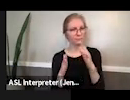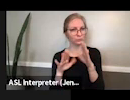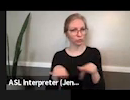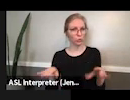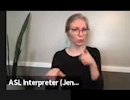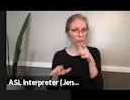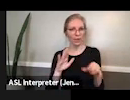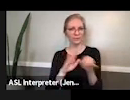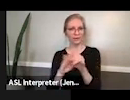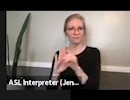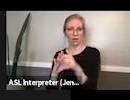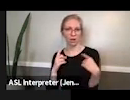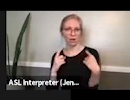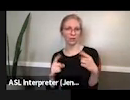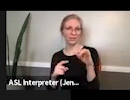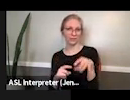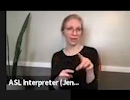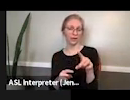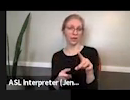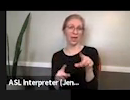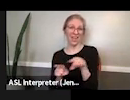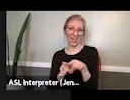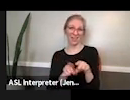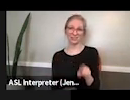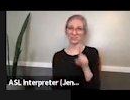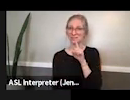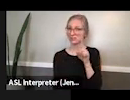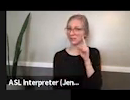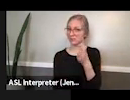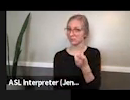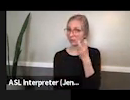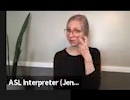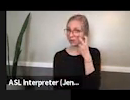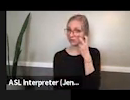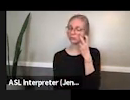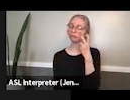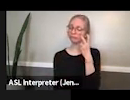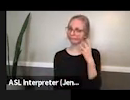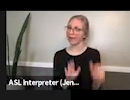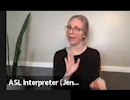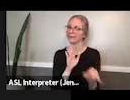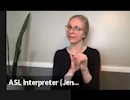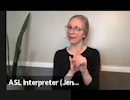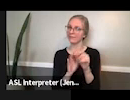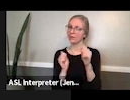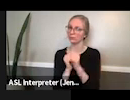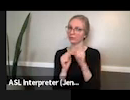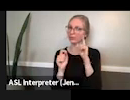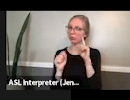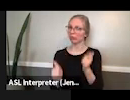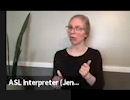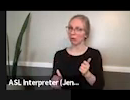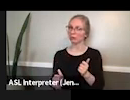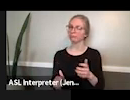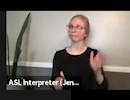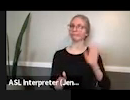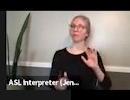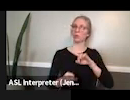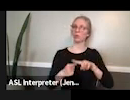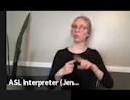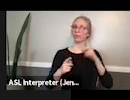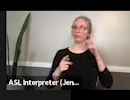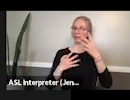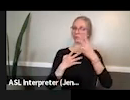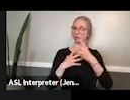Indiana as having deafblindness were identified as having hearing loss when this screening was implemented.